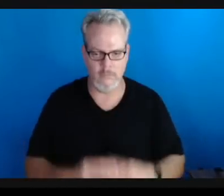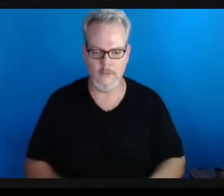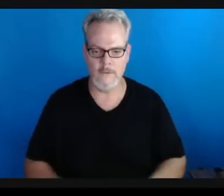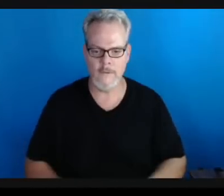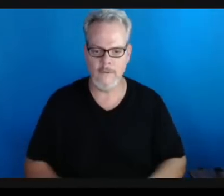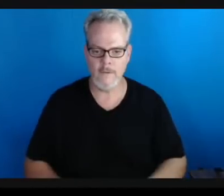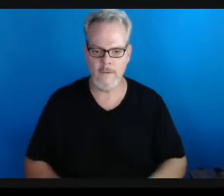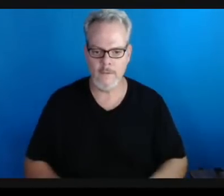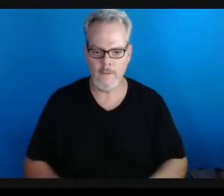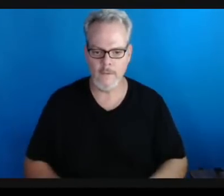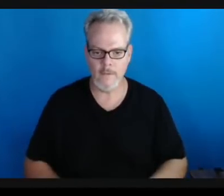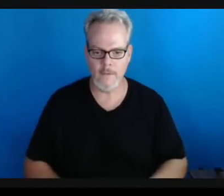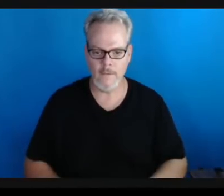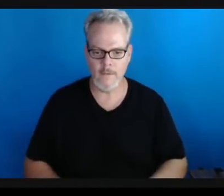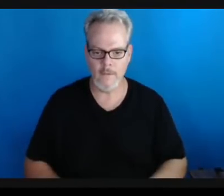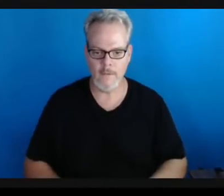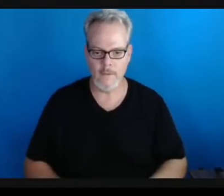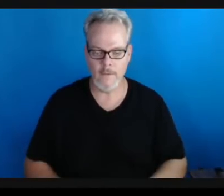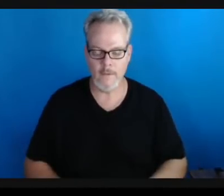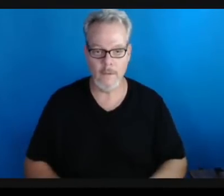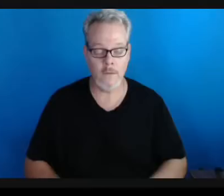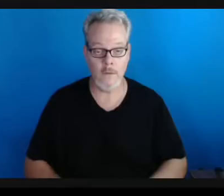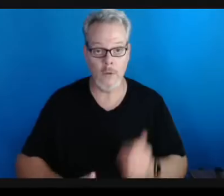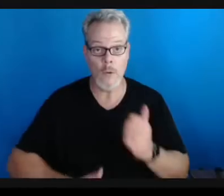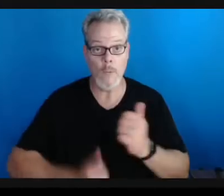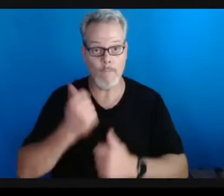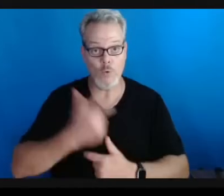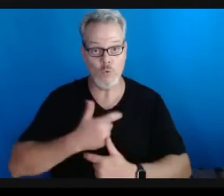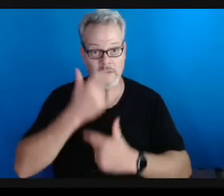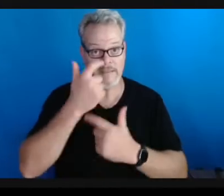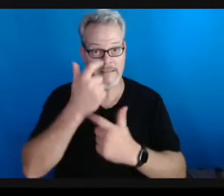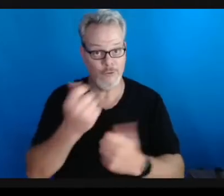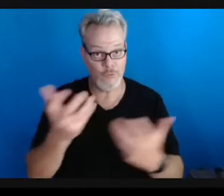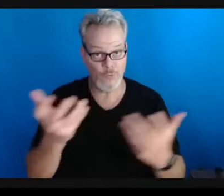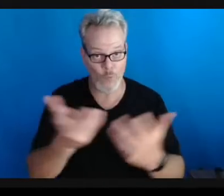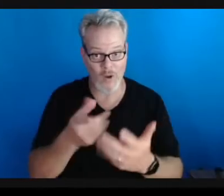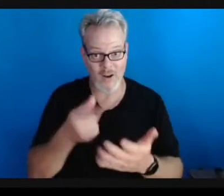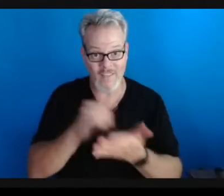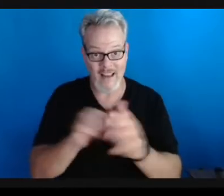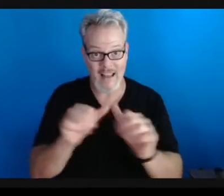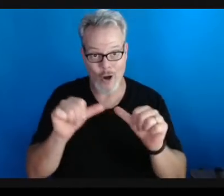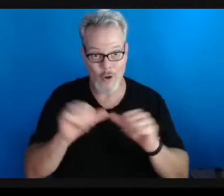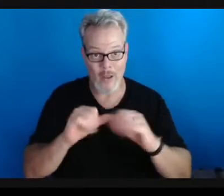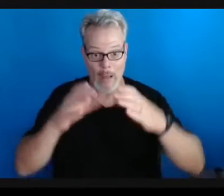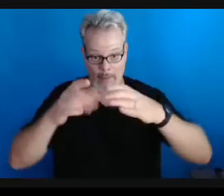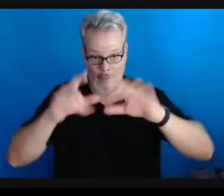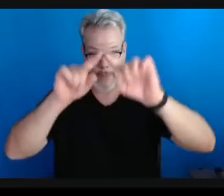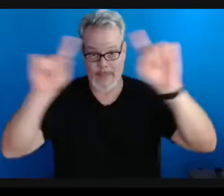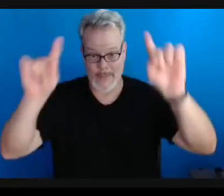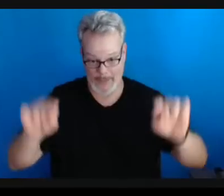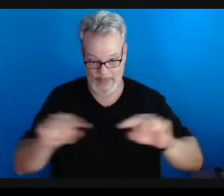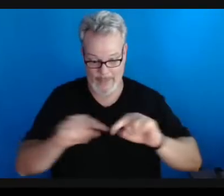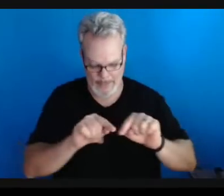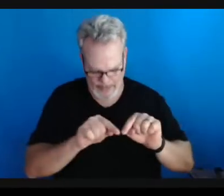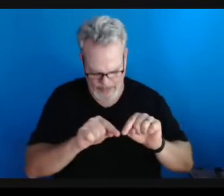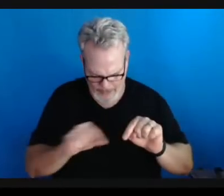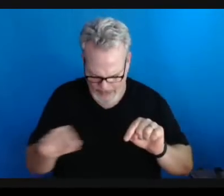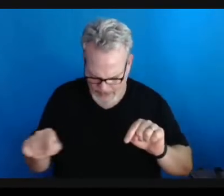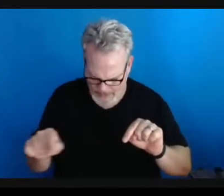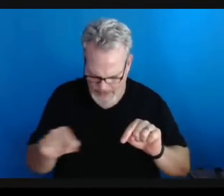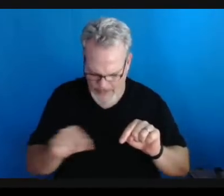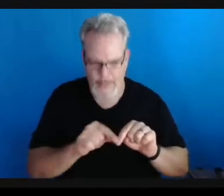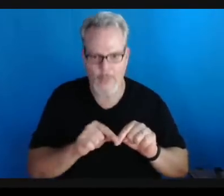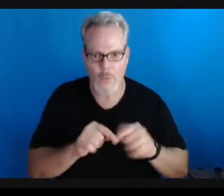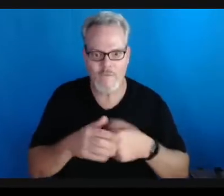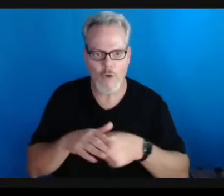And what was most fascinating to me, as I pointed out in our summary, is if you come here to this foreground at the very bottom of this image, all this stuff, even over here, this